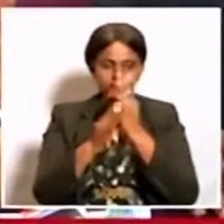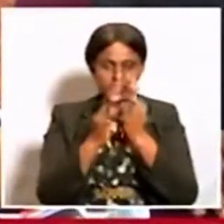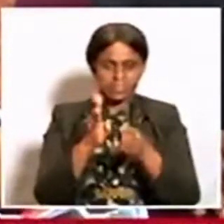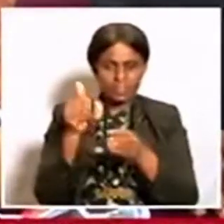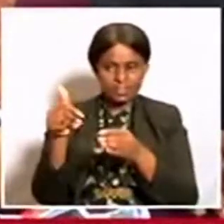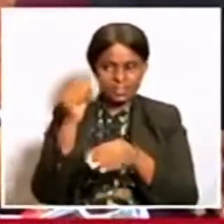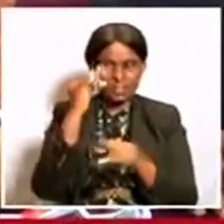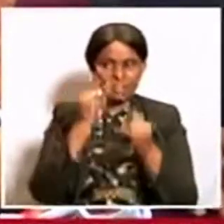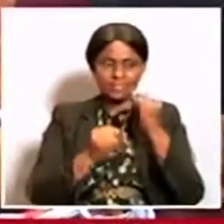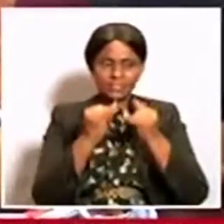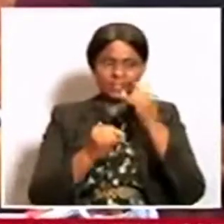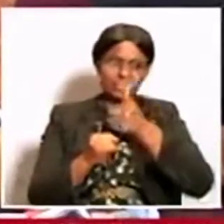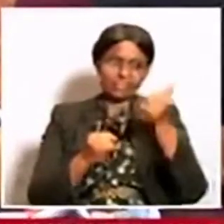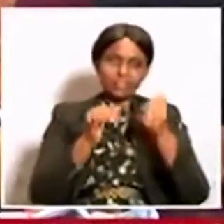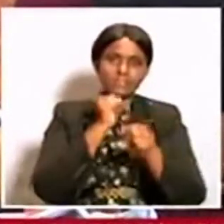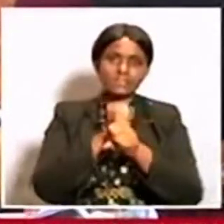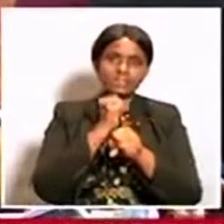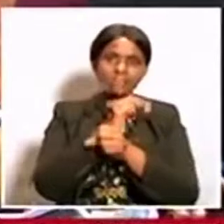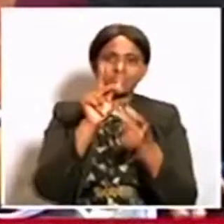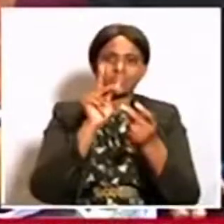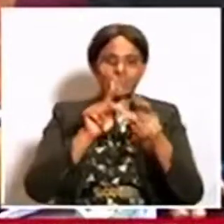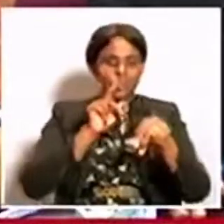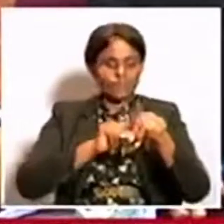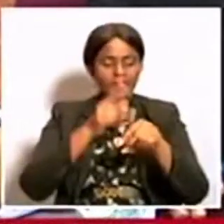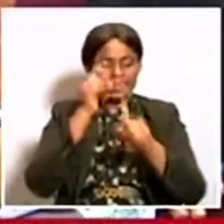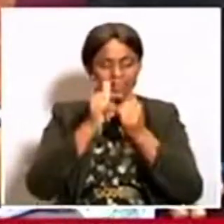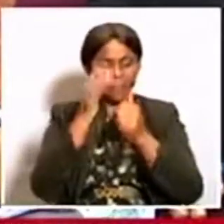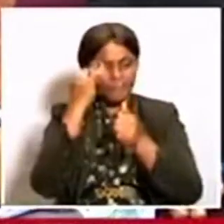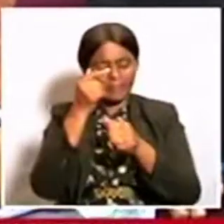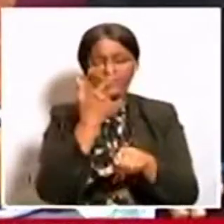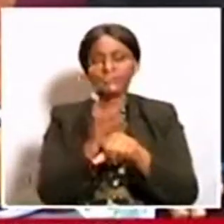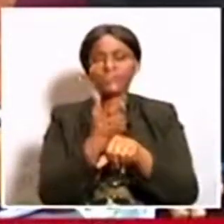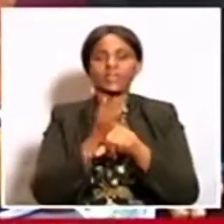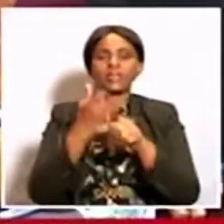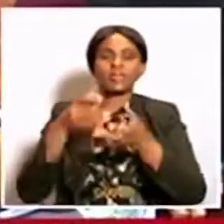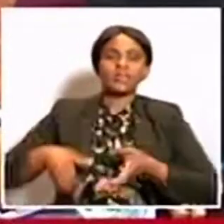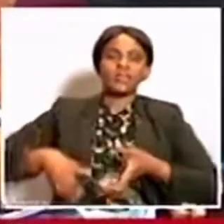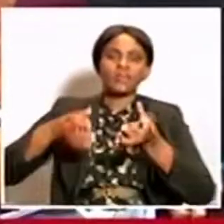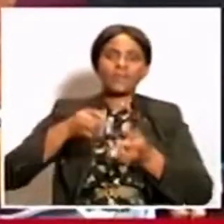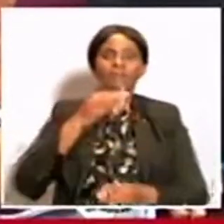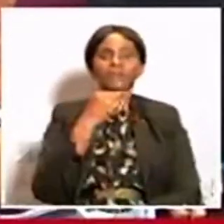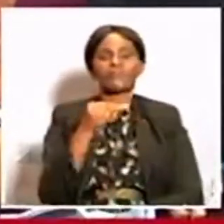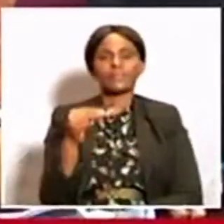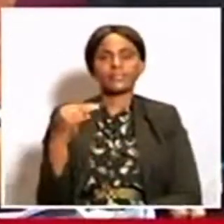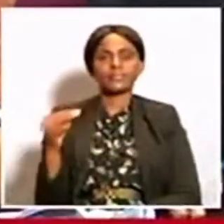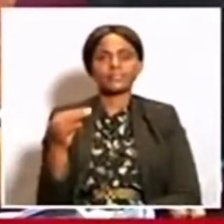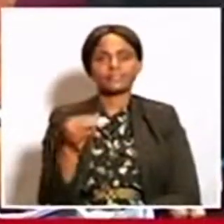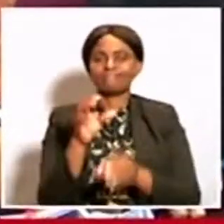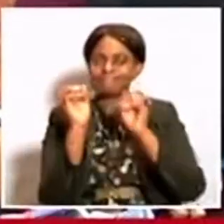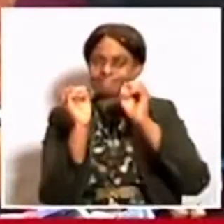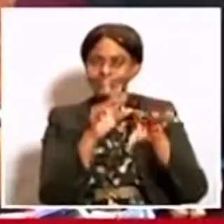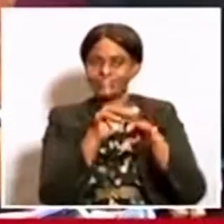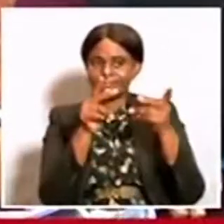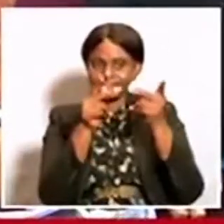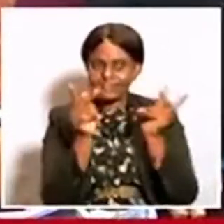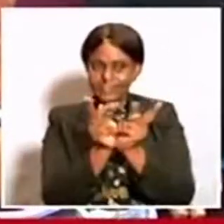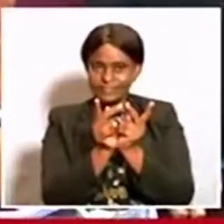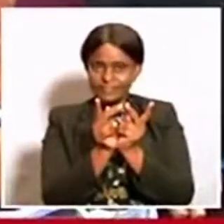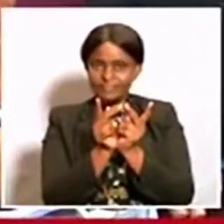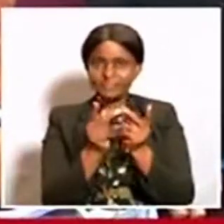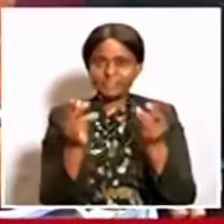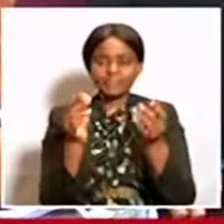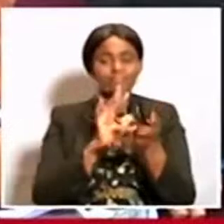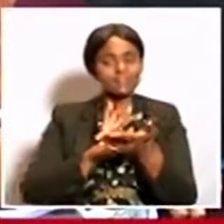complete the remaining works in time, citing difficulties to ferry the remaining materials to the site. Lenience